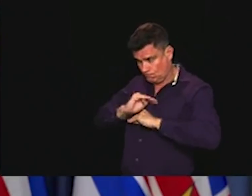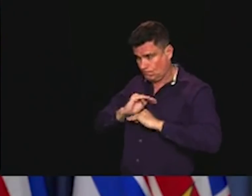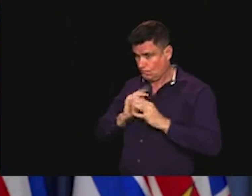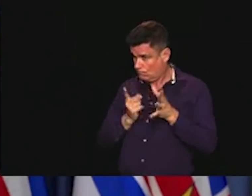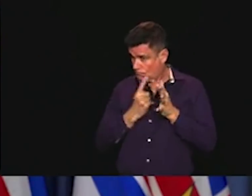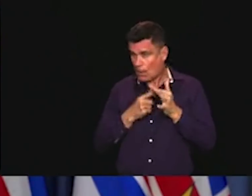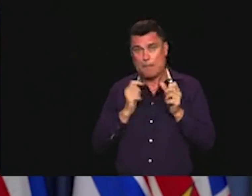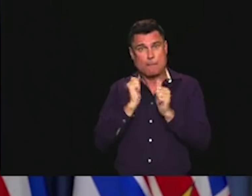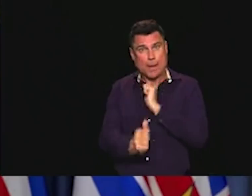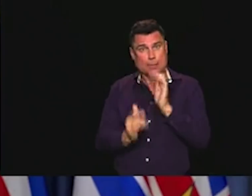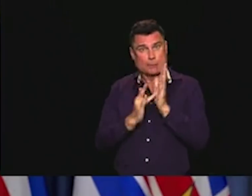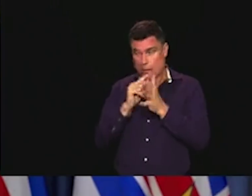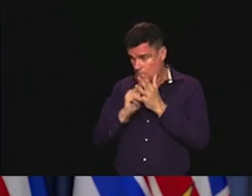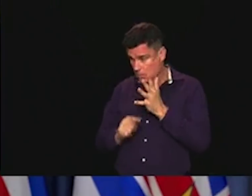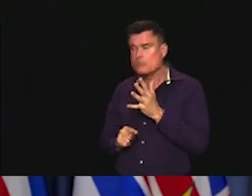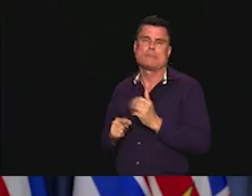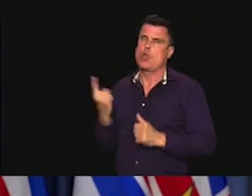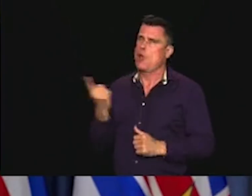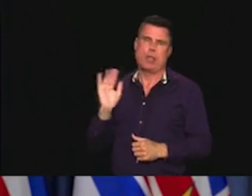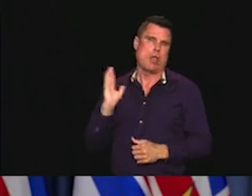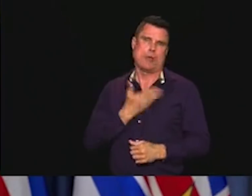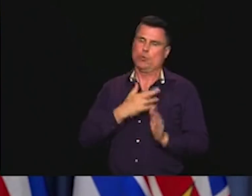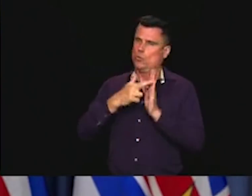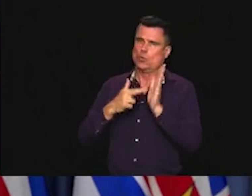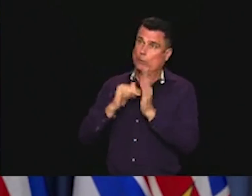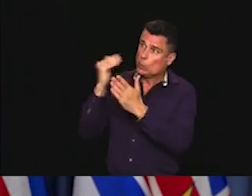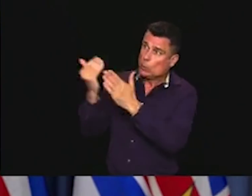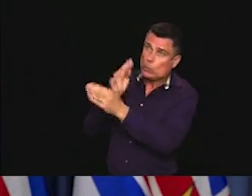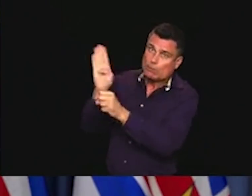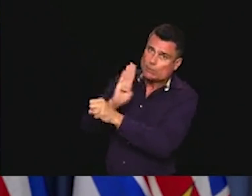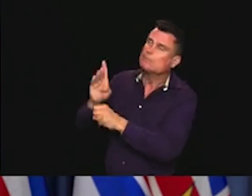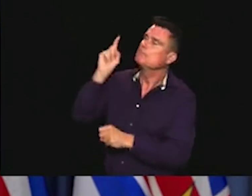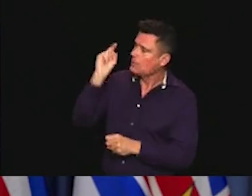786,155 surgical masks, 15 million pairs of gloves,